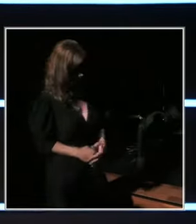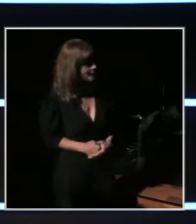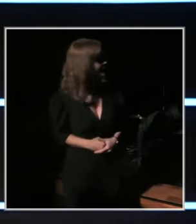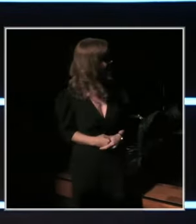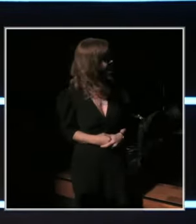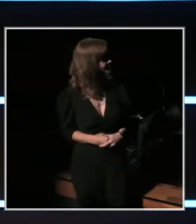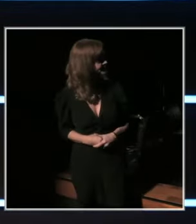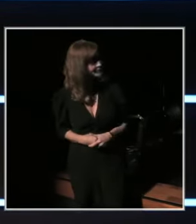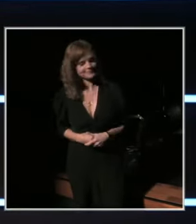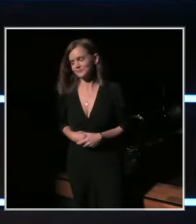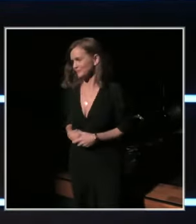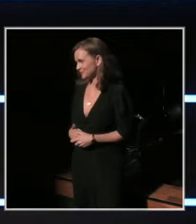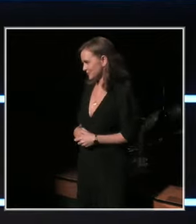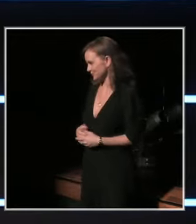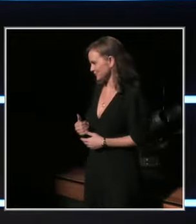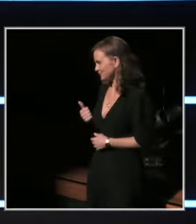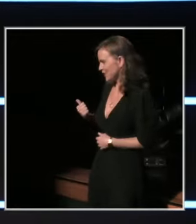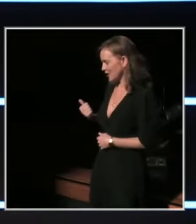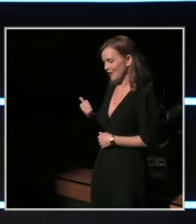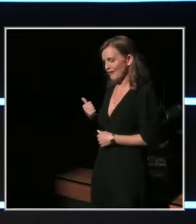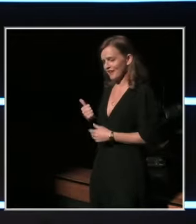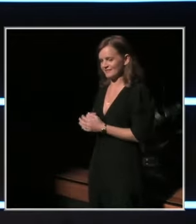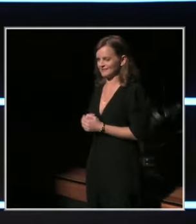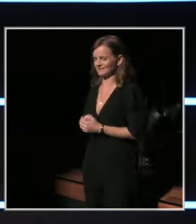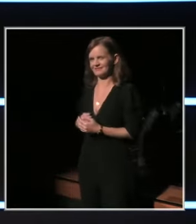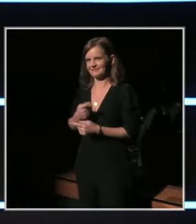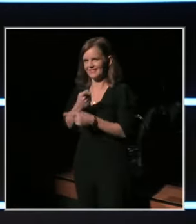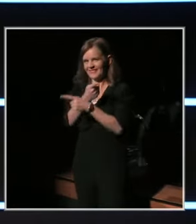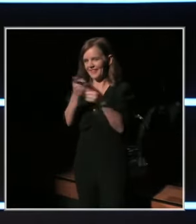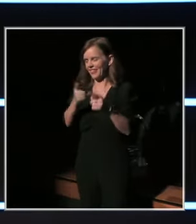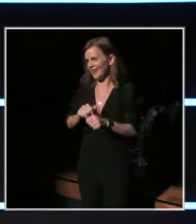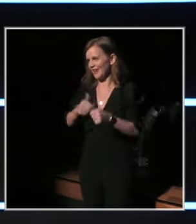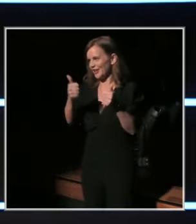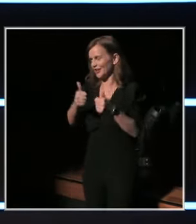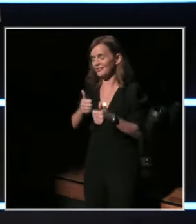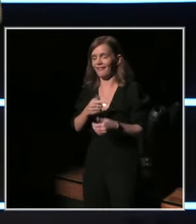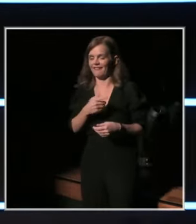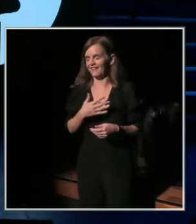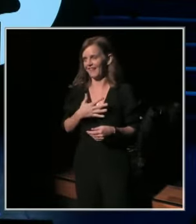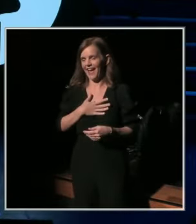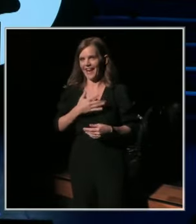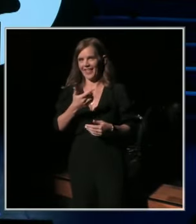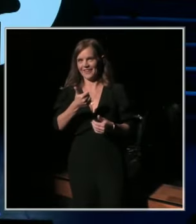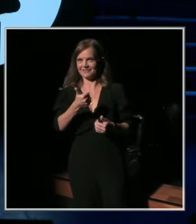Right then. Very good. Very good. Is it because they complimented us?